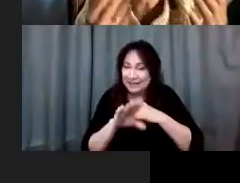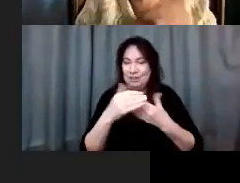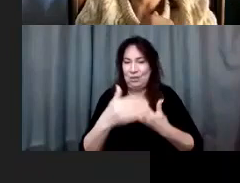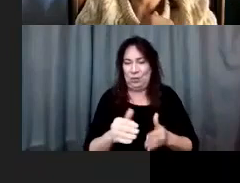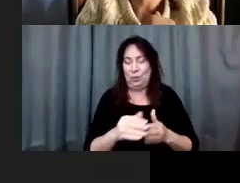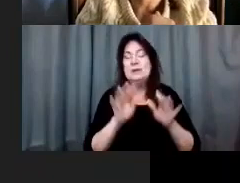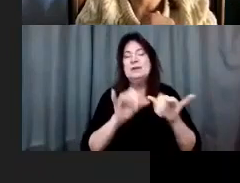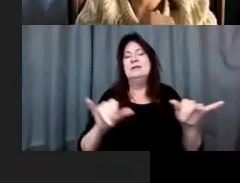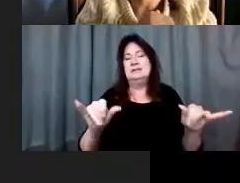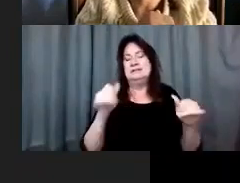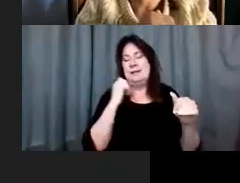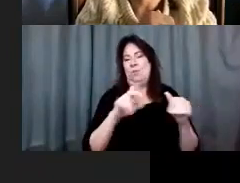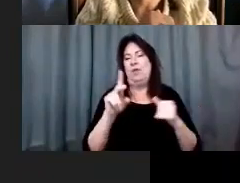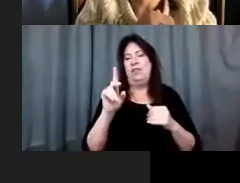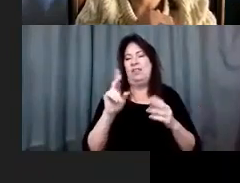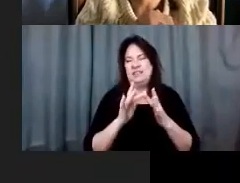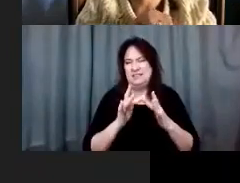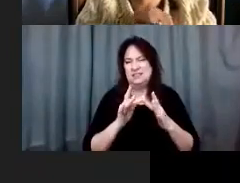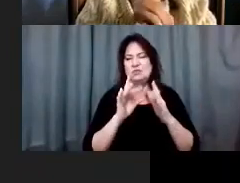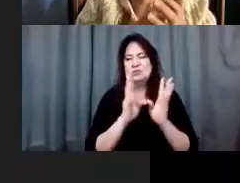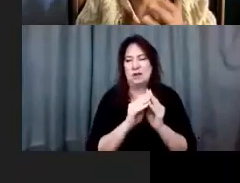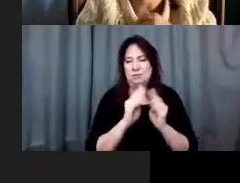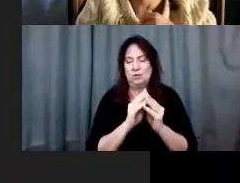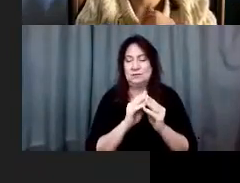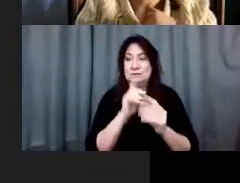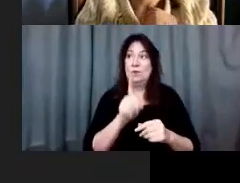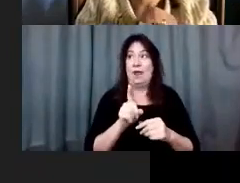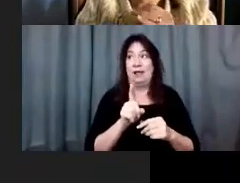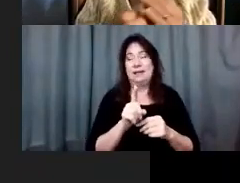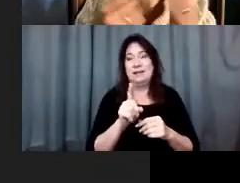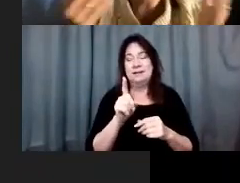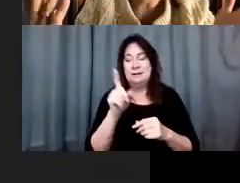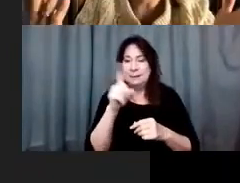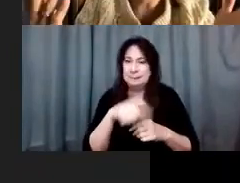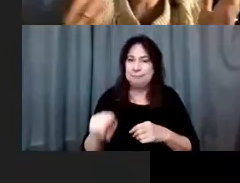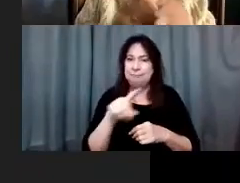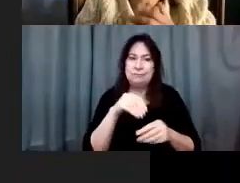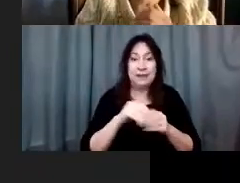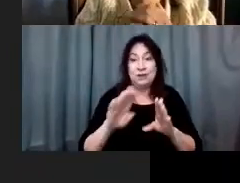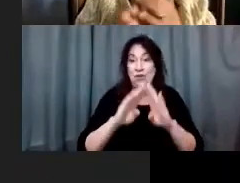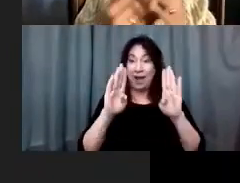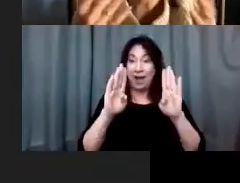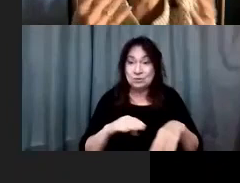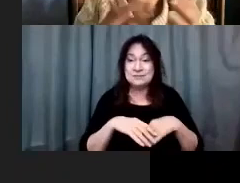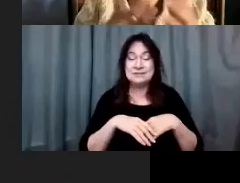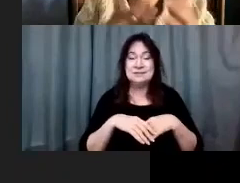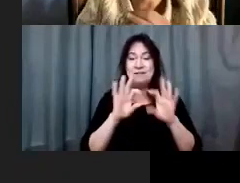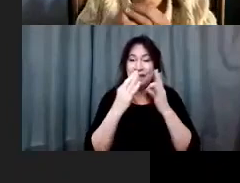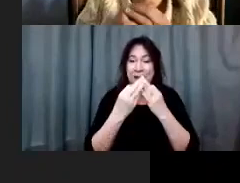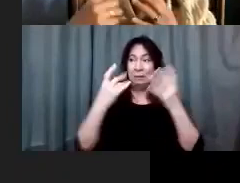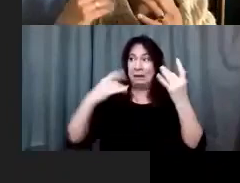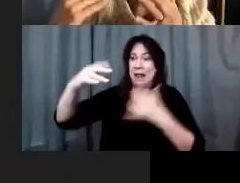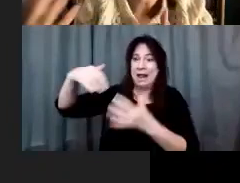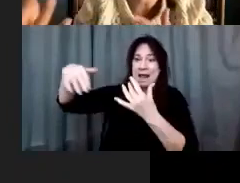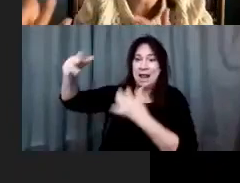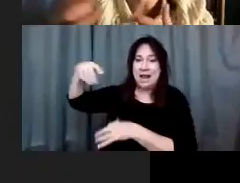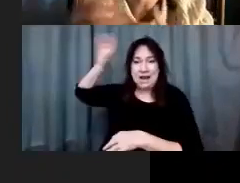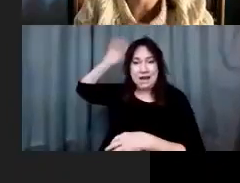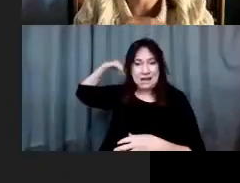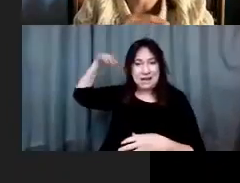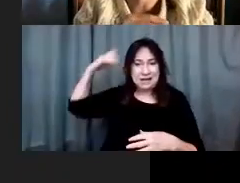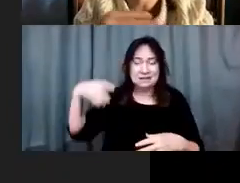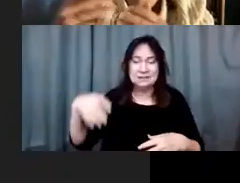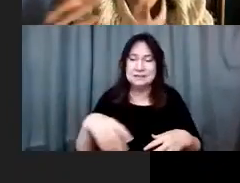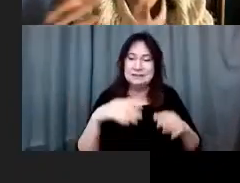Same is gonna happen with a digital conference because of the realities of, you know, you're in your household and your family's around and you might need to feed your